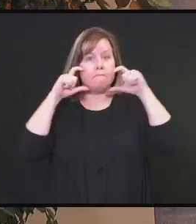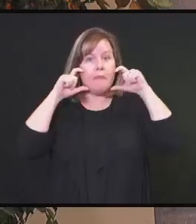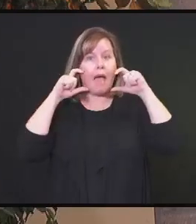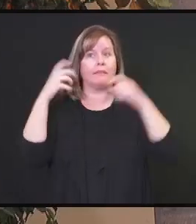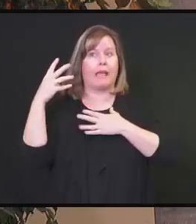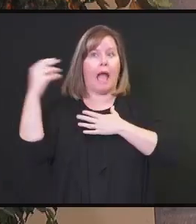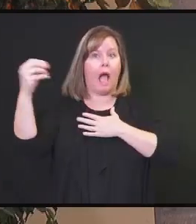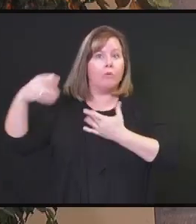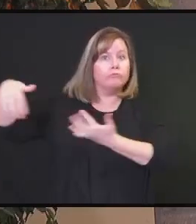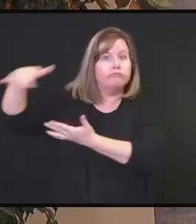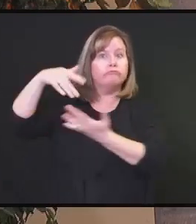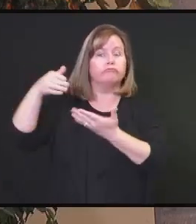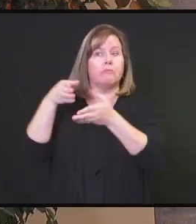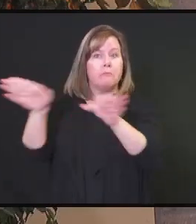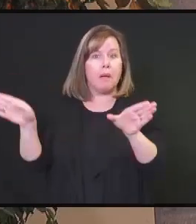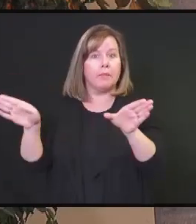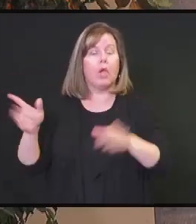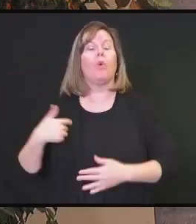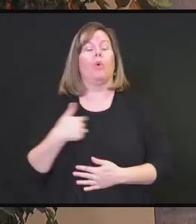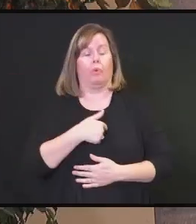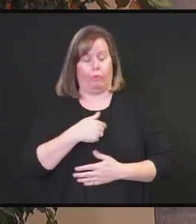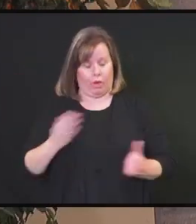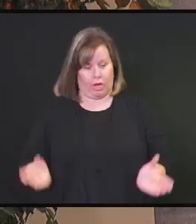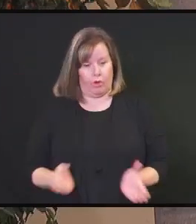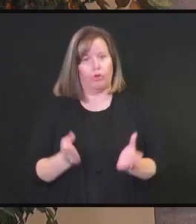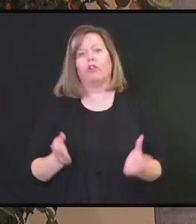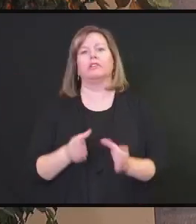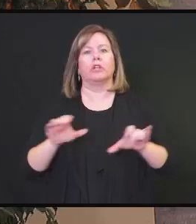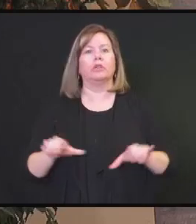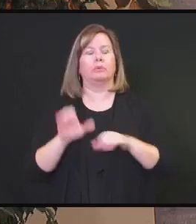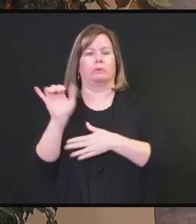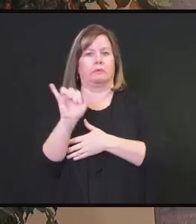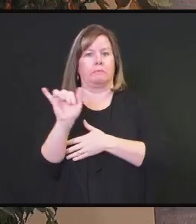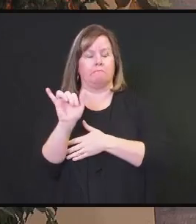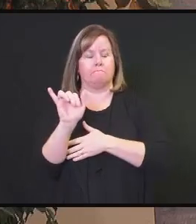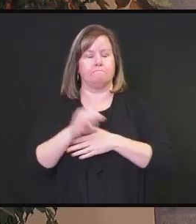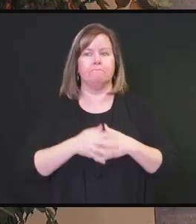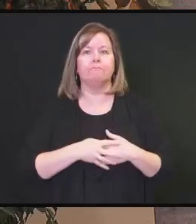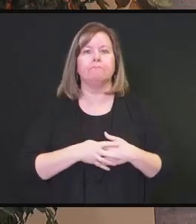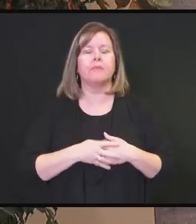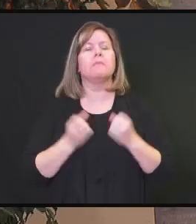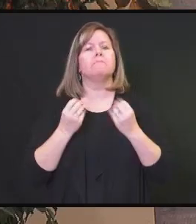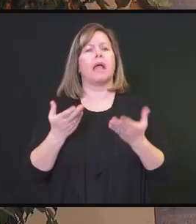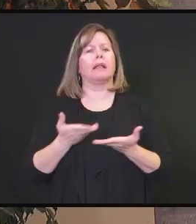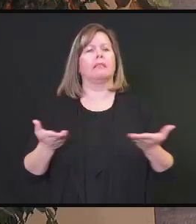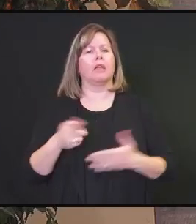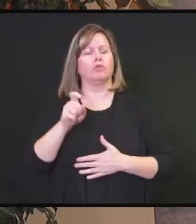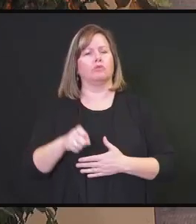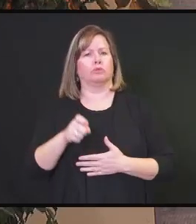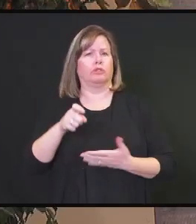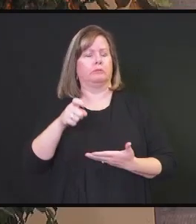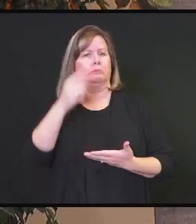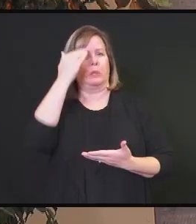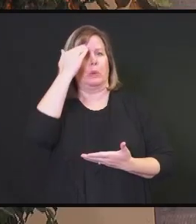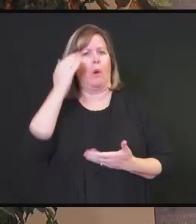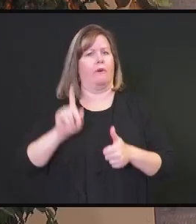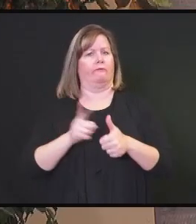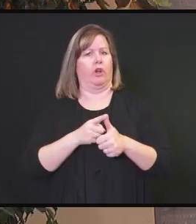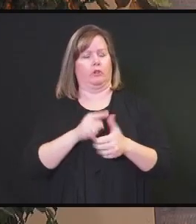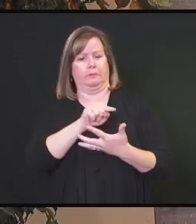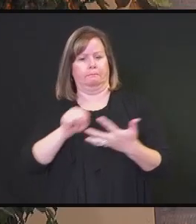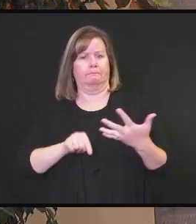now encouraging people to do that. There are a number of things you should know before you do that, one of which is